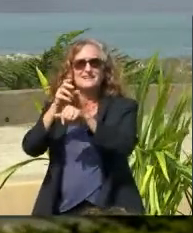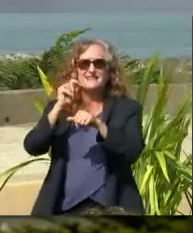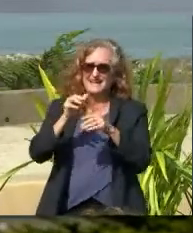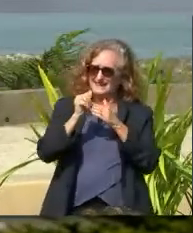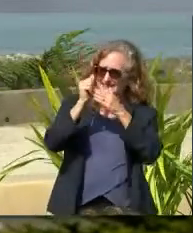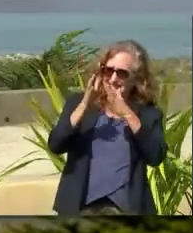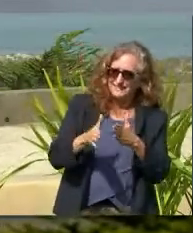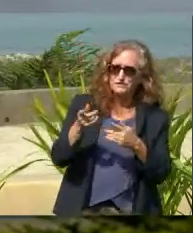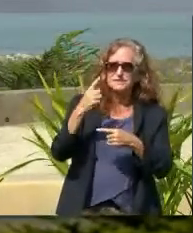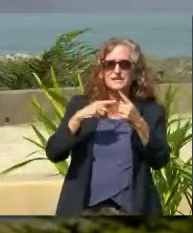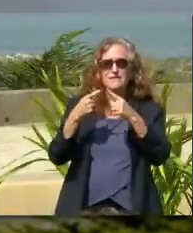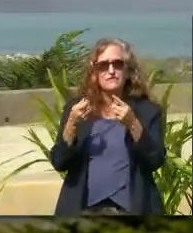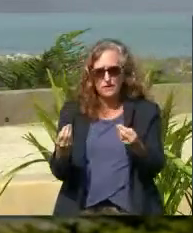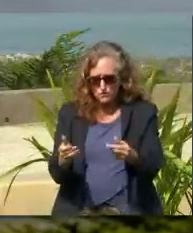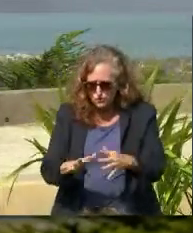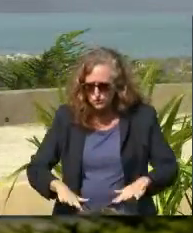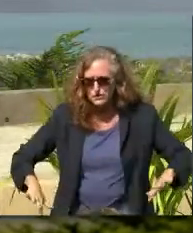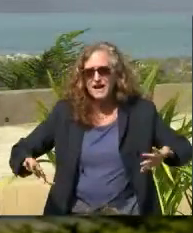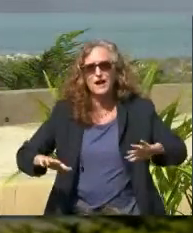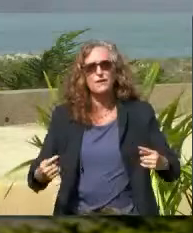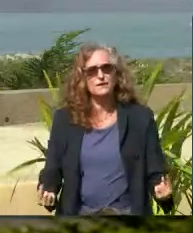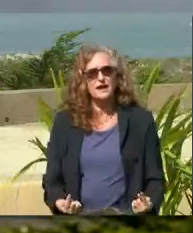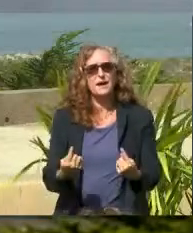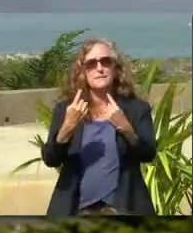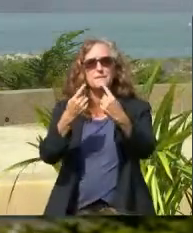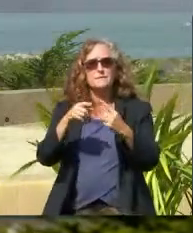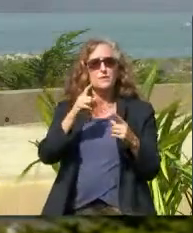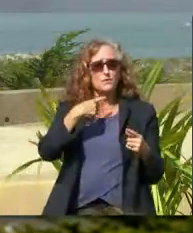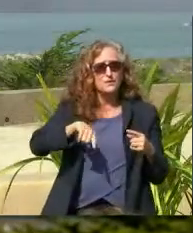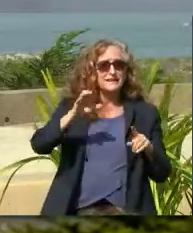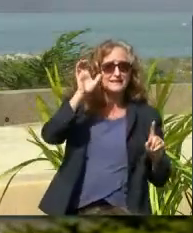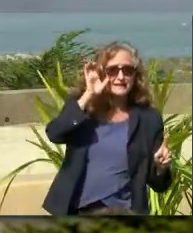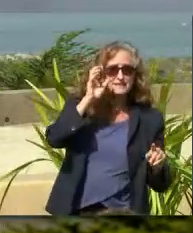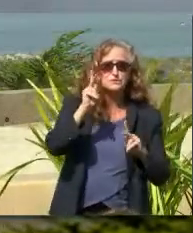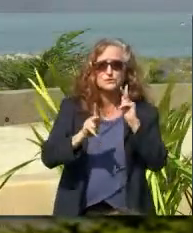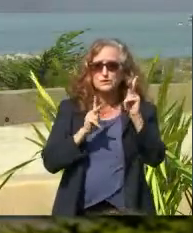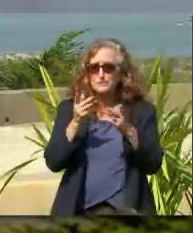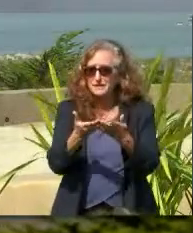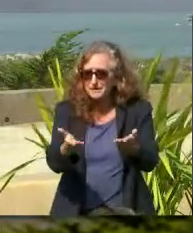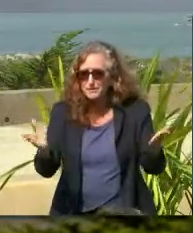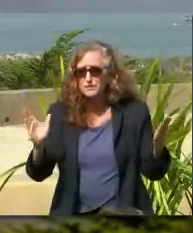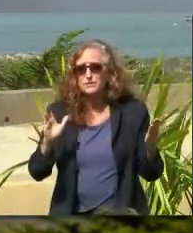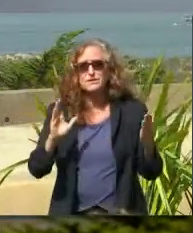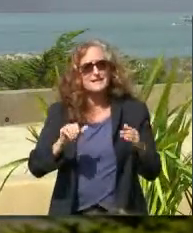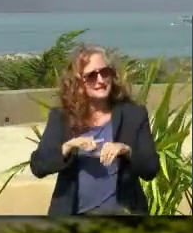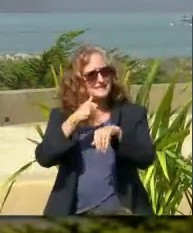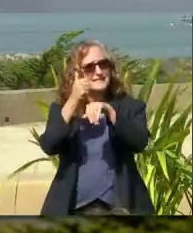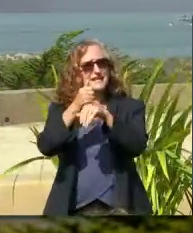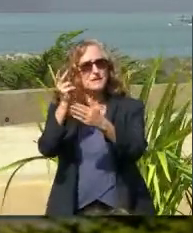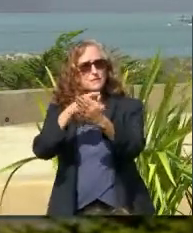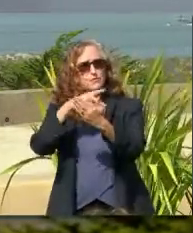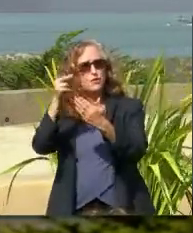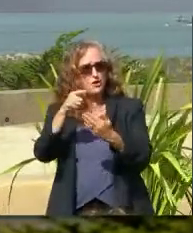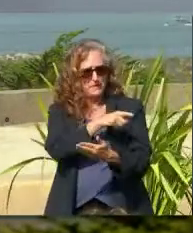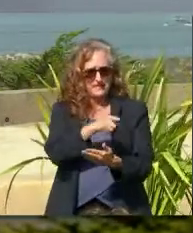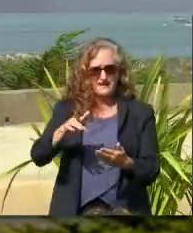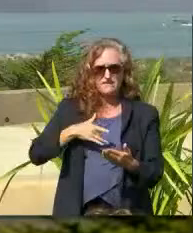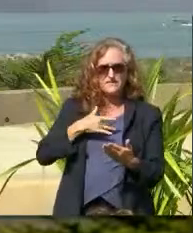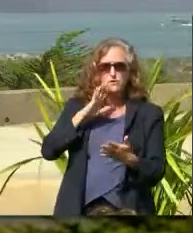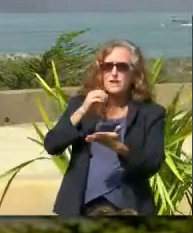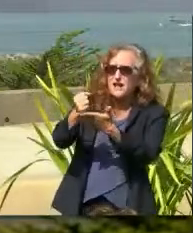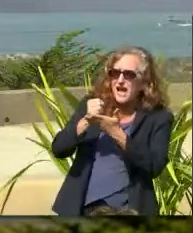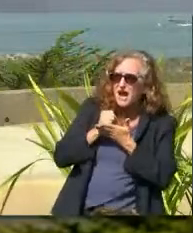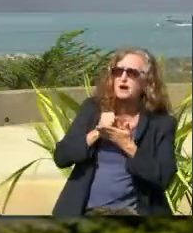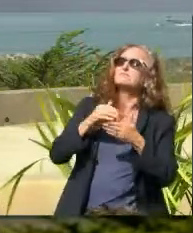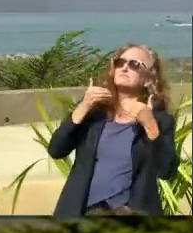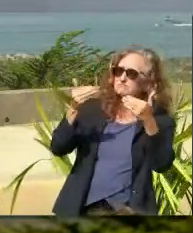the ground up. It's all about making sure we're listening to the people that we represent, implementing the programs that they believe will help them and their families get